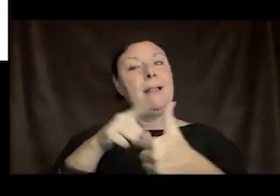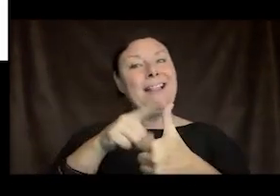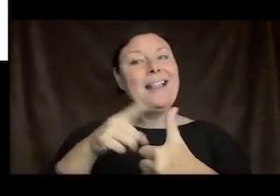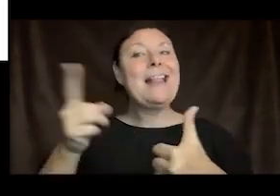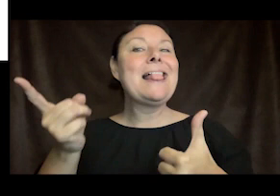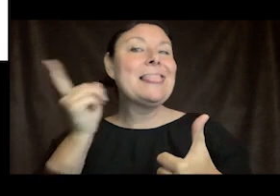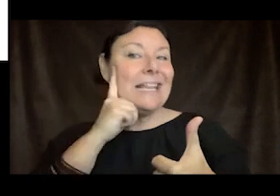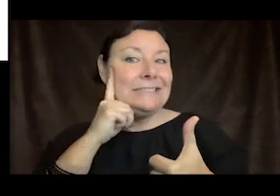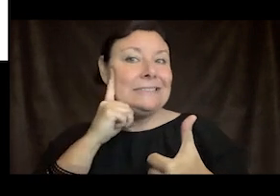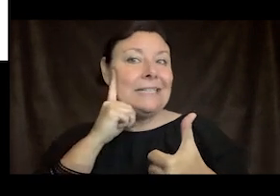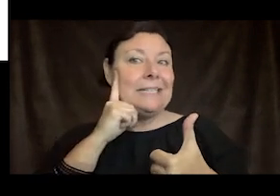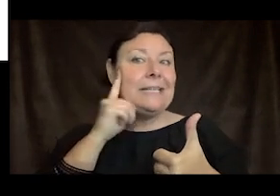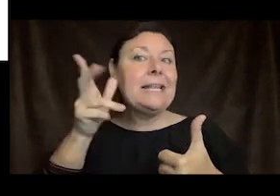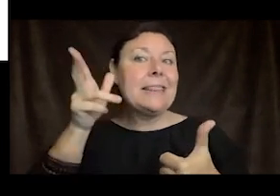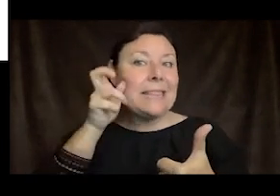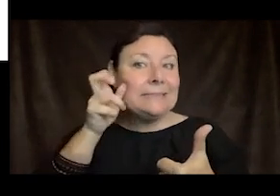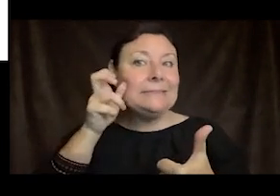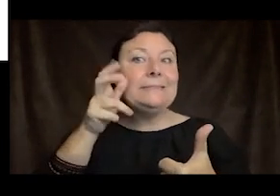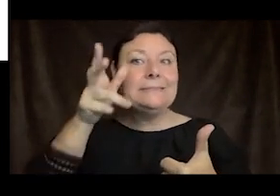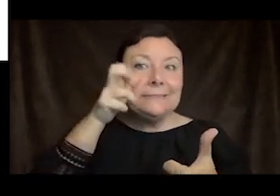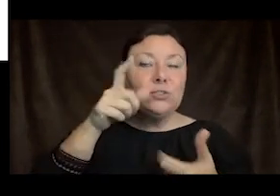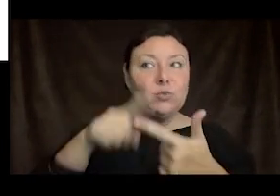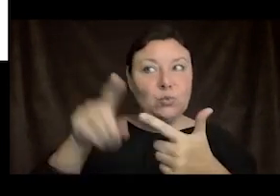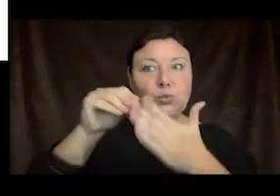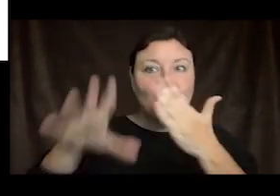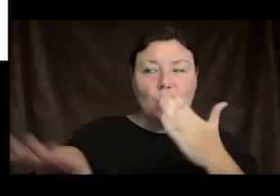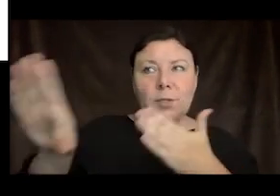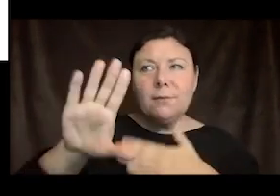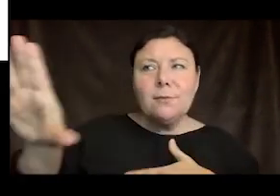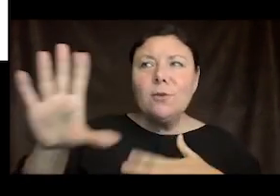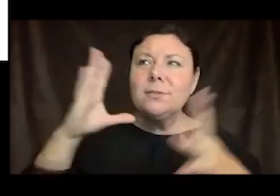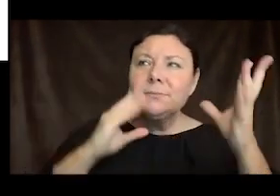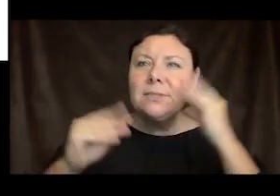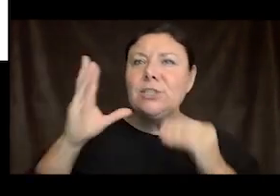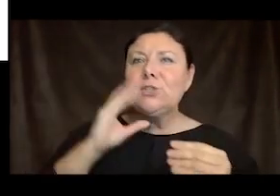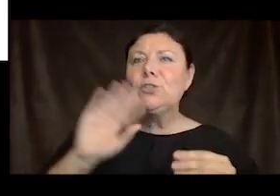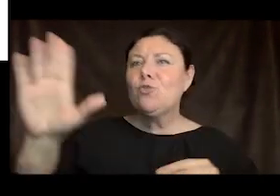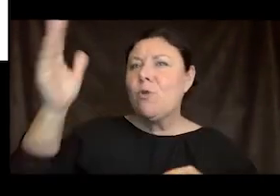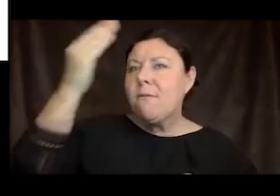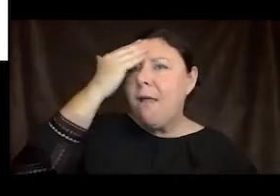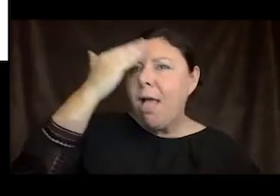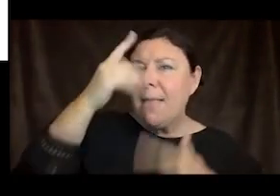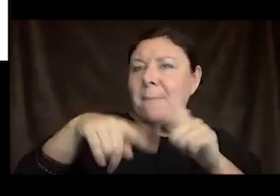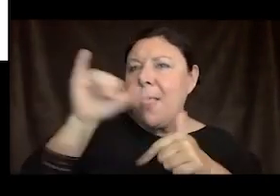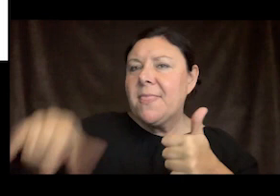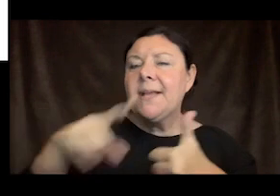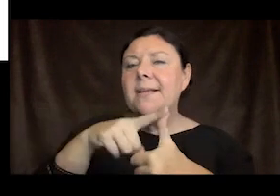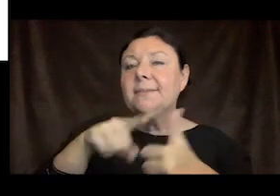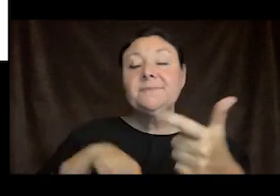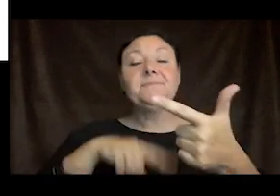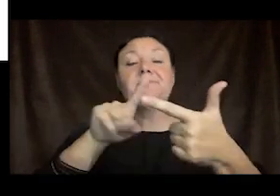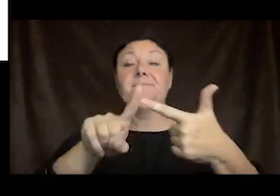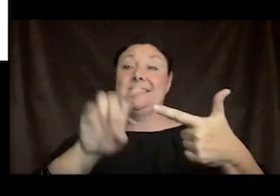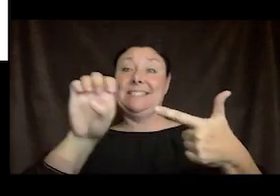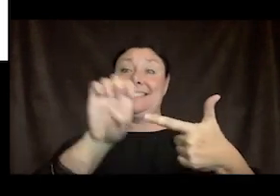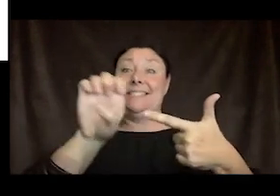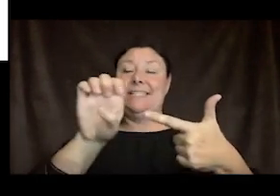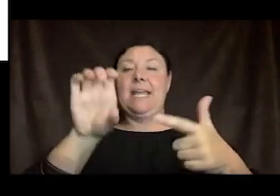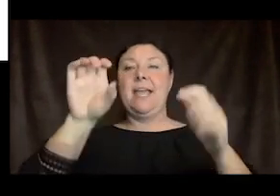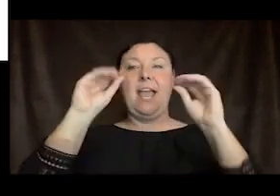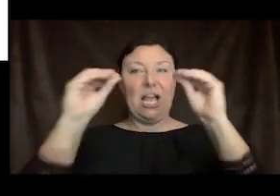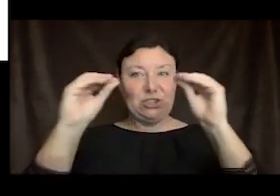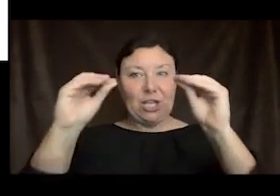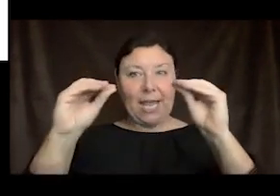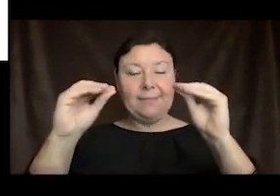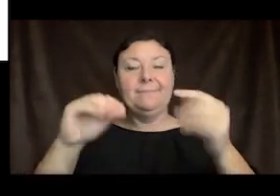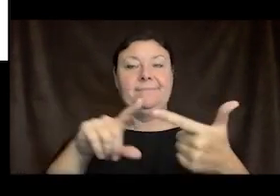and hear what their experience and their knowledge is. The next one is educate. So we talked about a